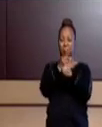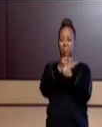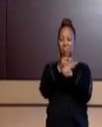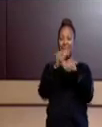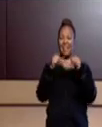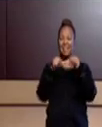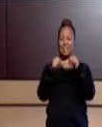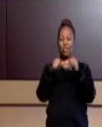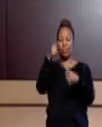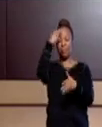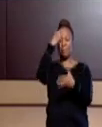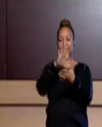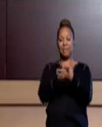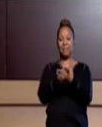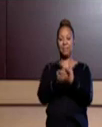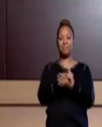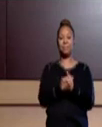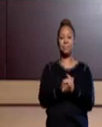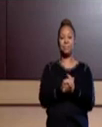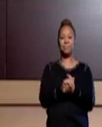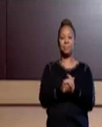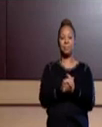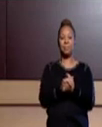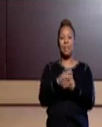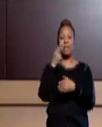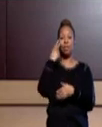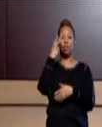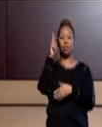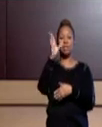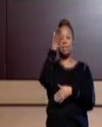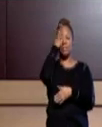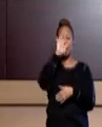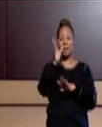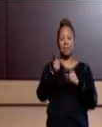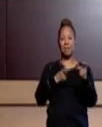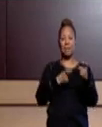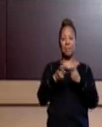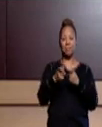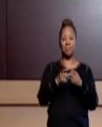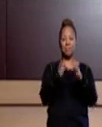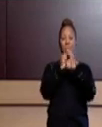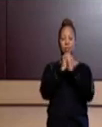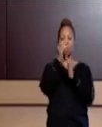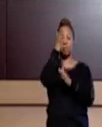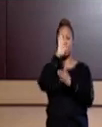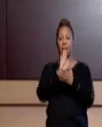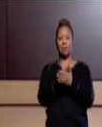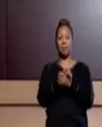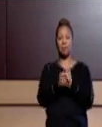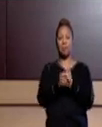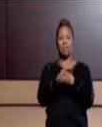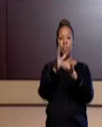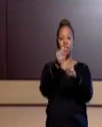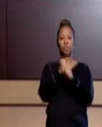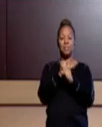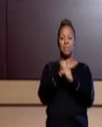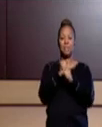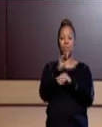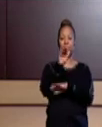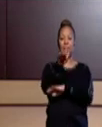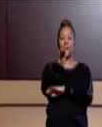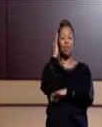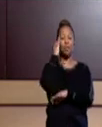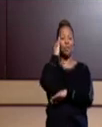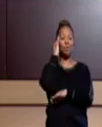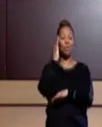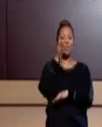Keep believing. And you're going to see the hand of God. Let's worship God for what you've received on tonight. You